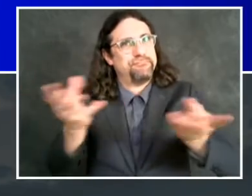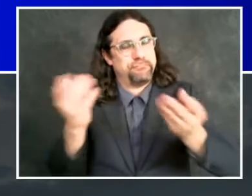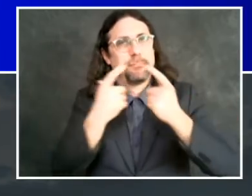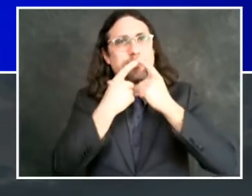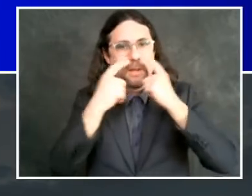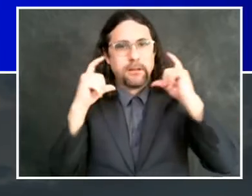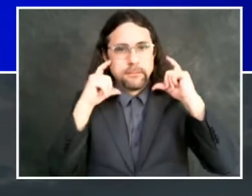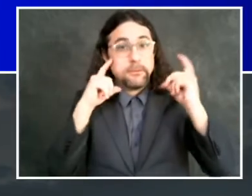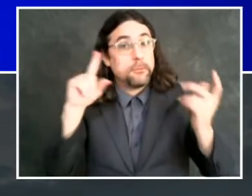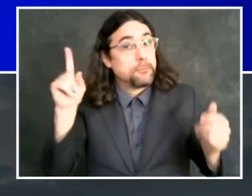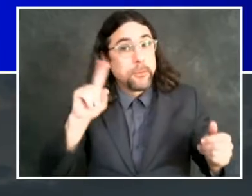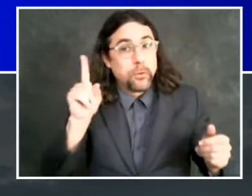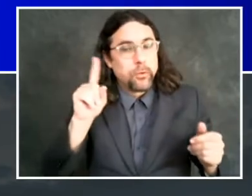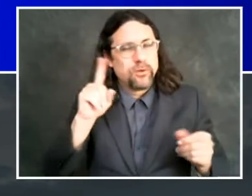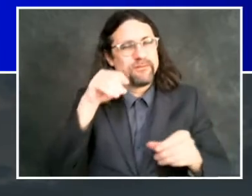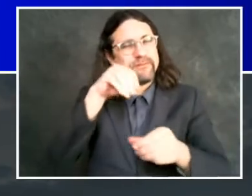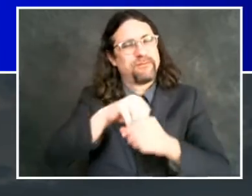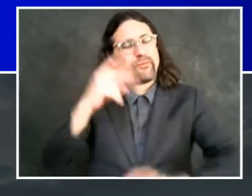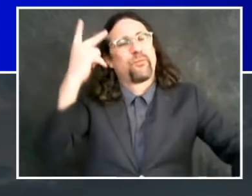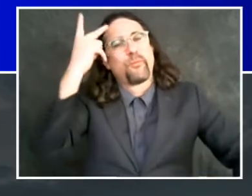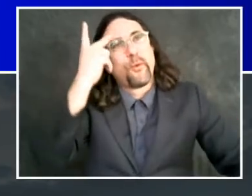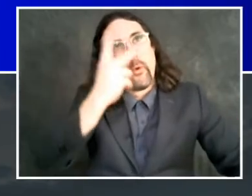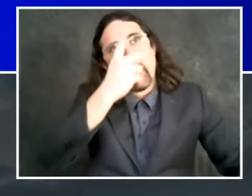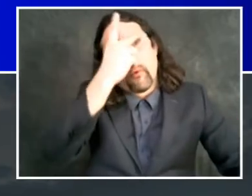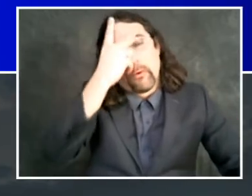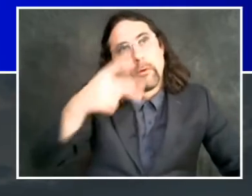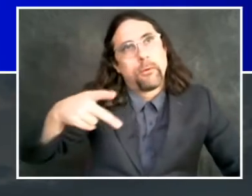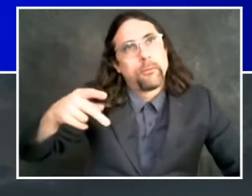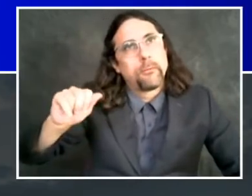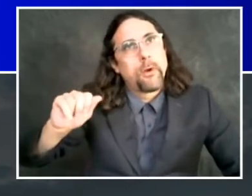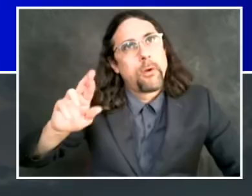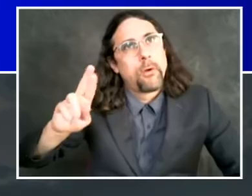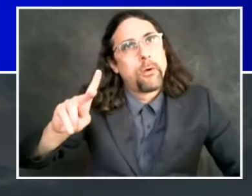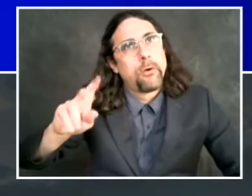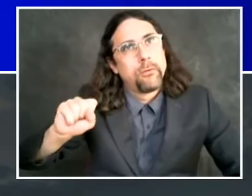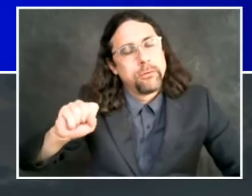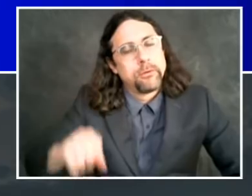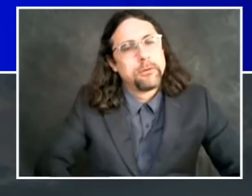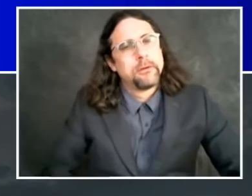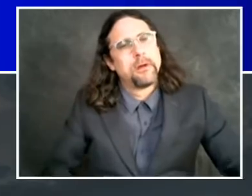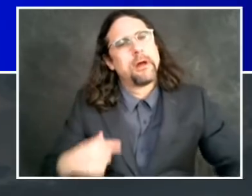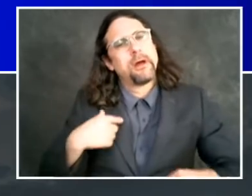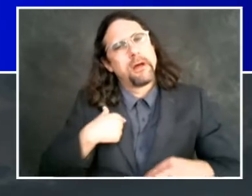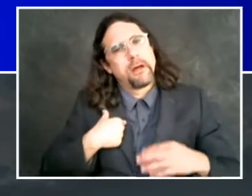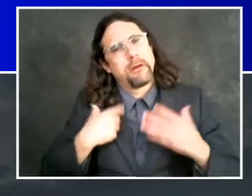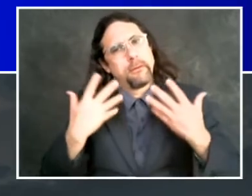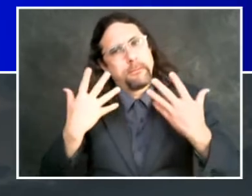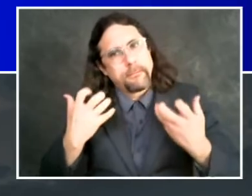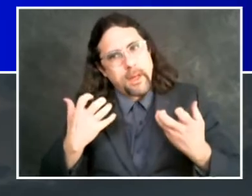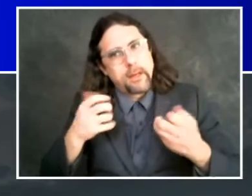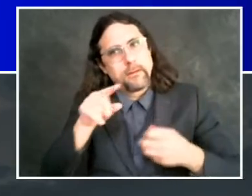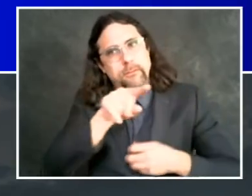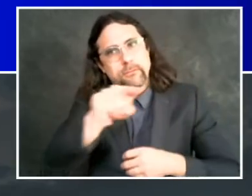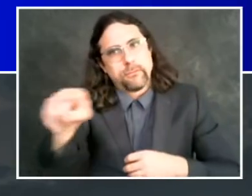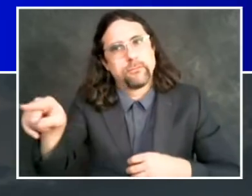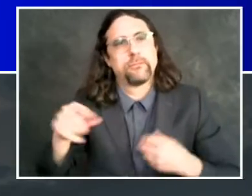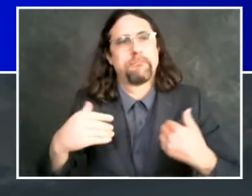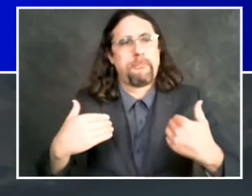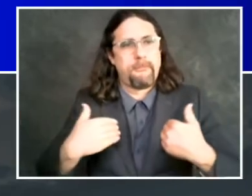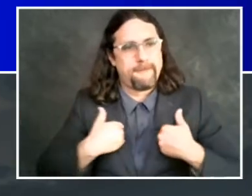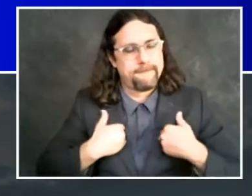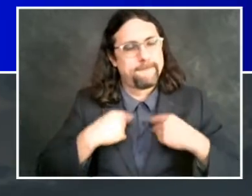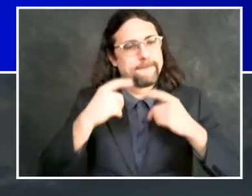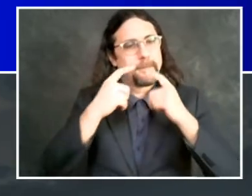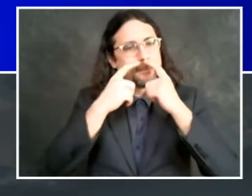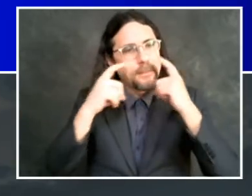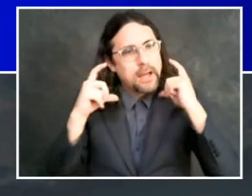to have a face covering. Sometimes someone just forgot it at home. That we understand. Some people having trouble finding one. Okay, we're going to start giving them out